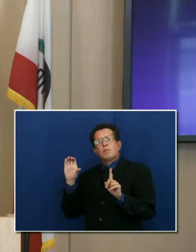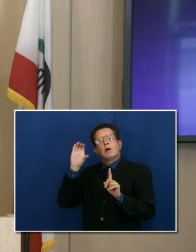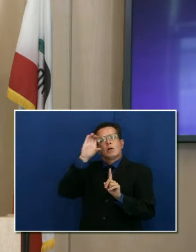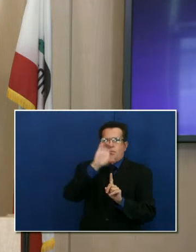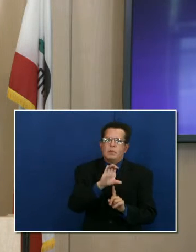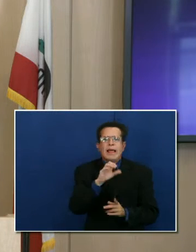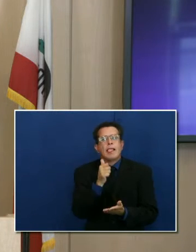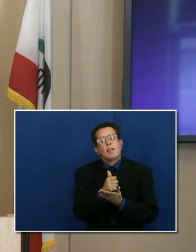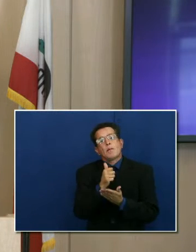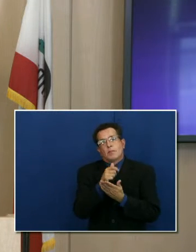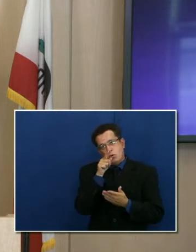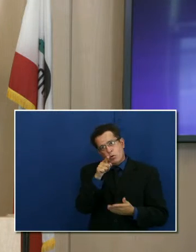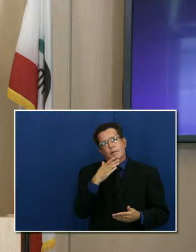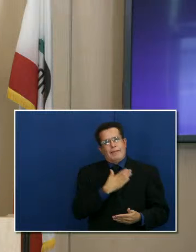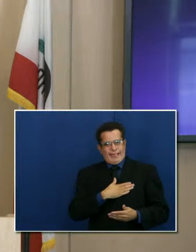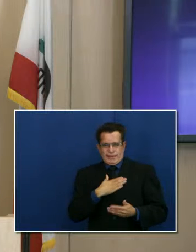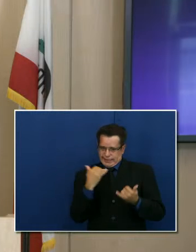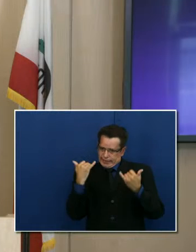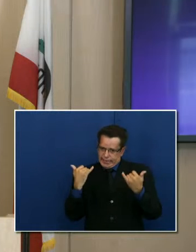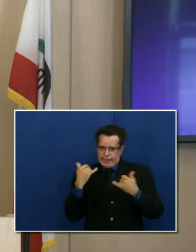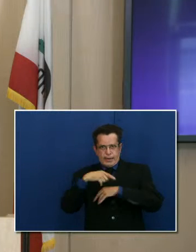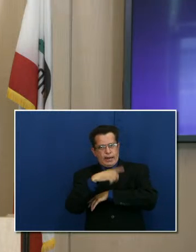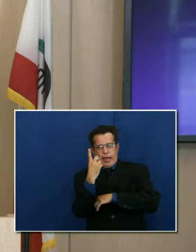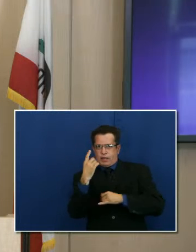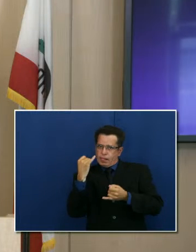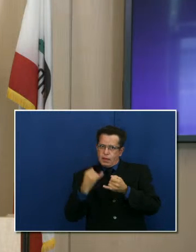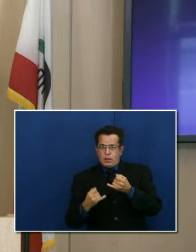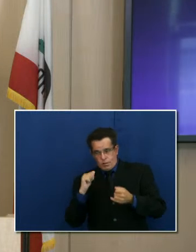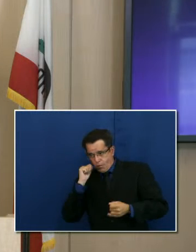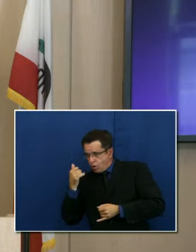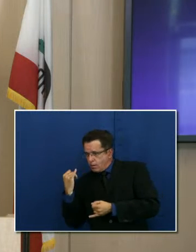you, please, by the end of the day tomorrow, go to